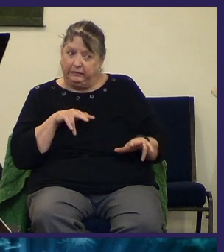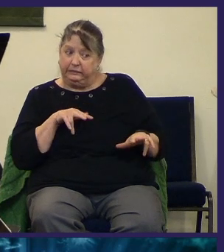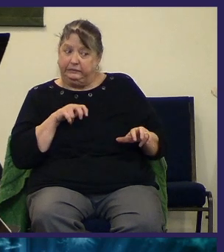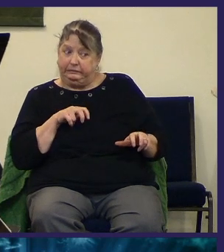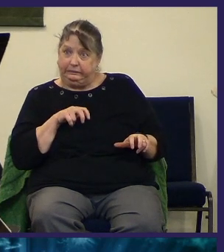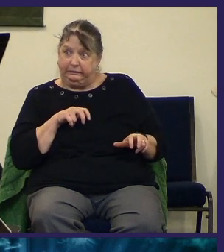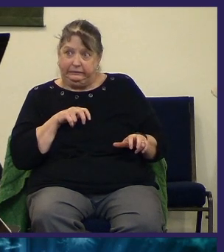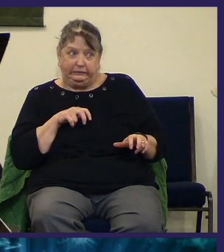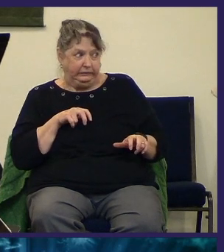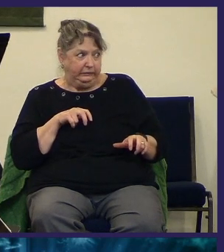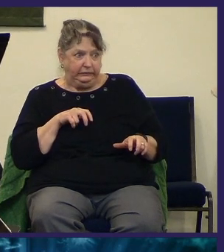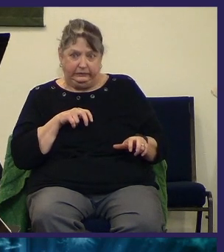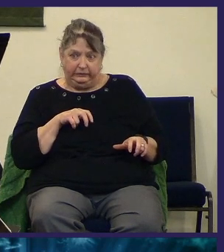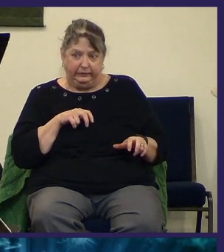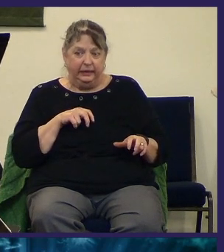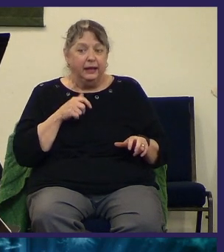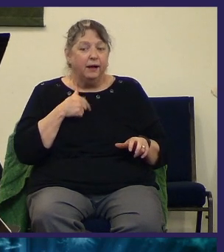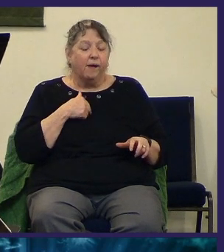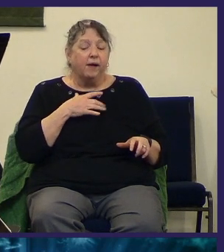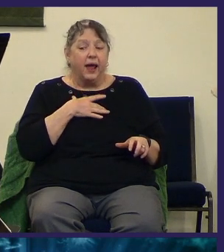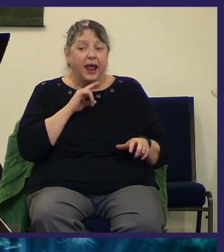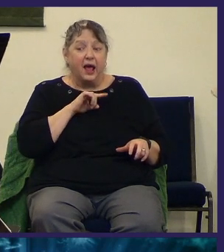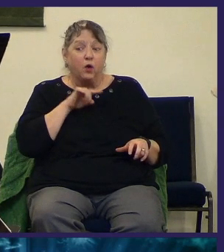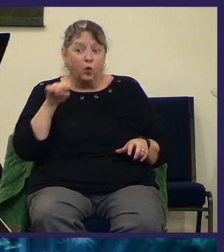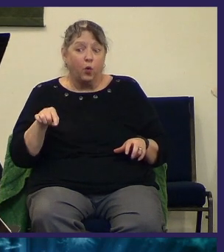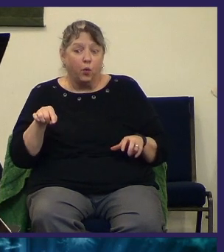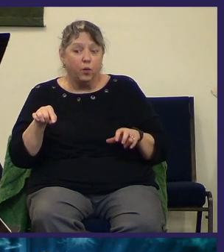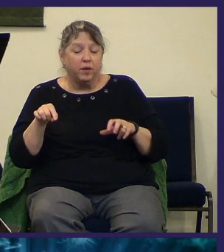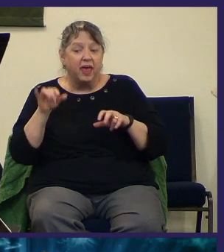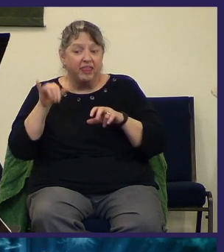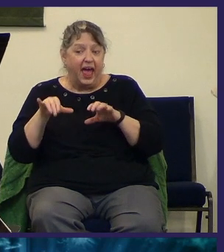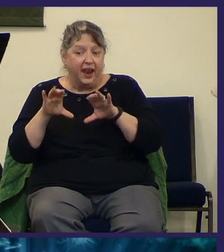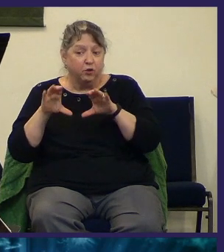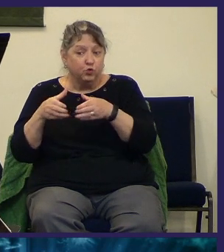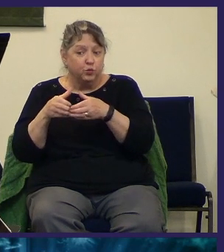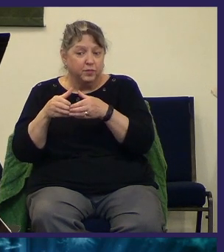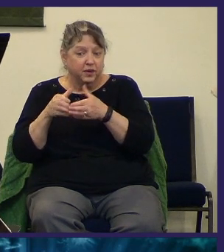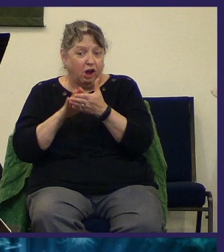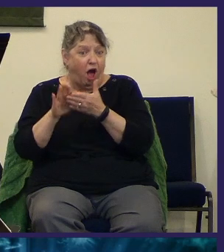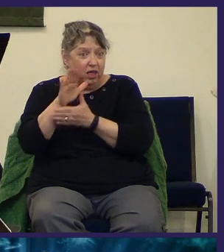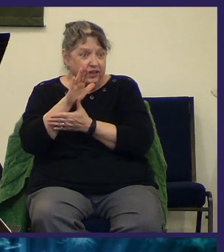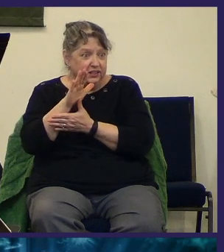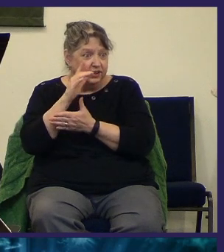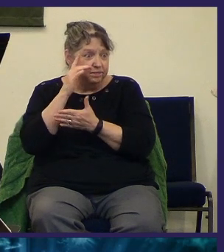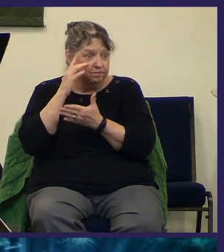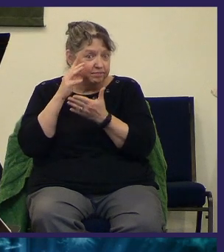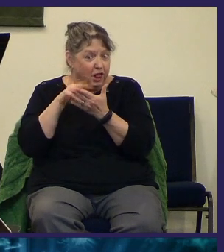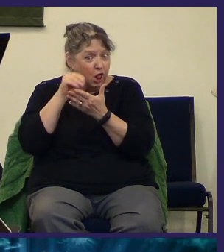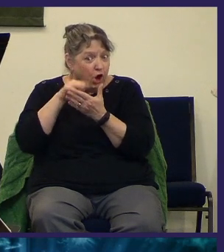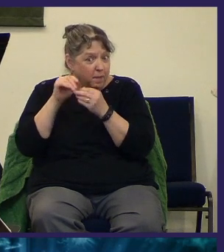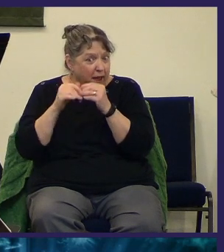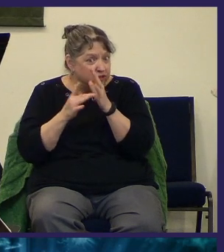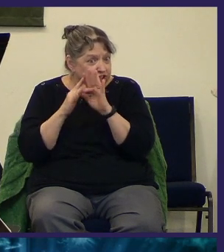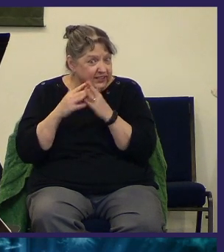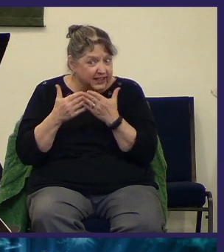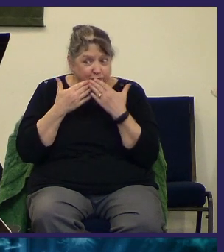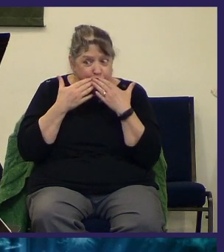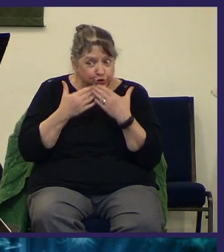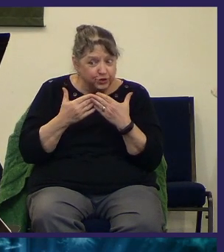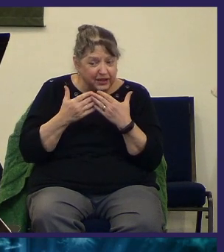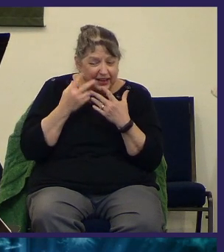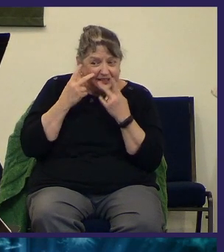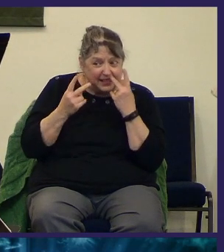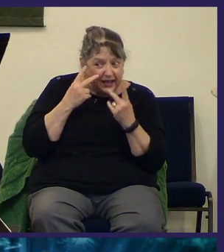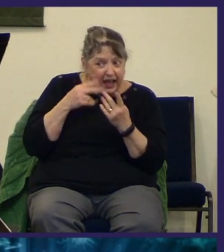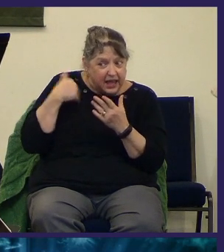i take more away from that christian fellowship club than i'm giving just seeing and young people on fire for